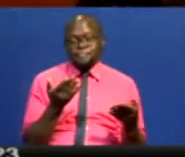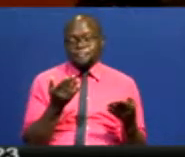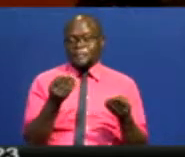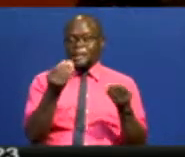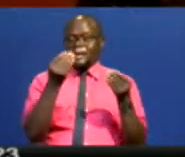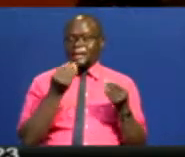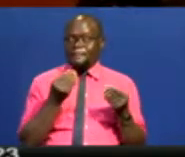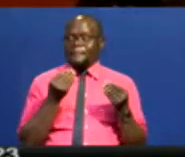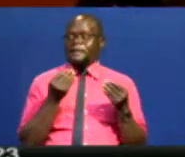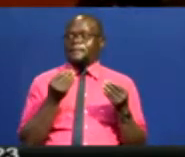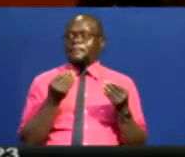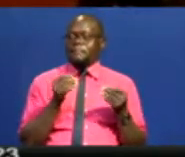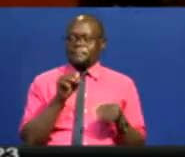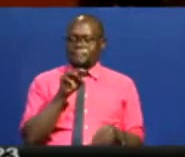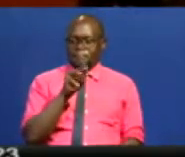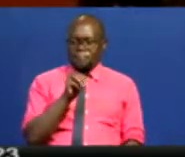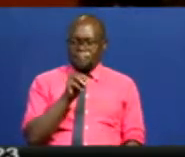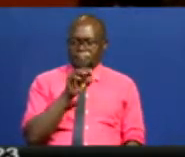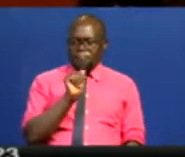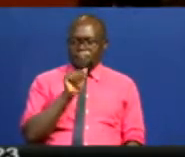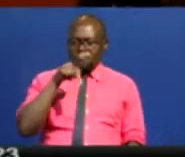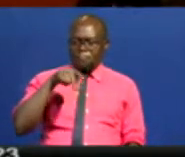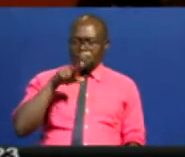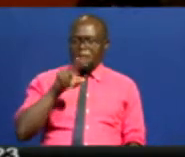giving effect to the Maputo Declaration,